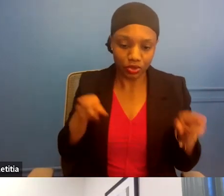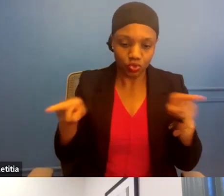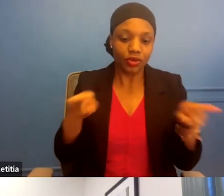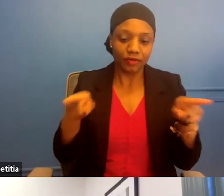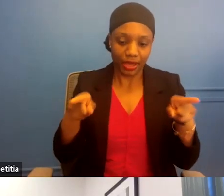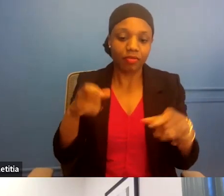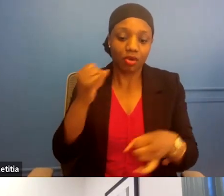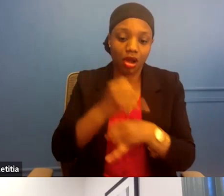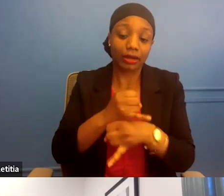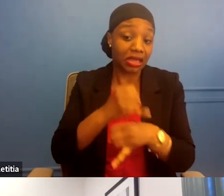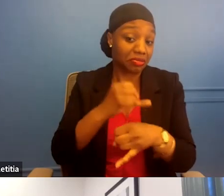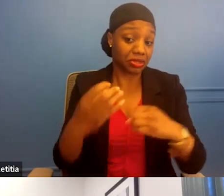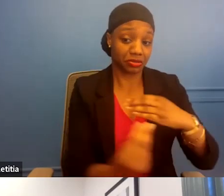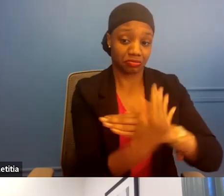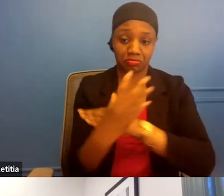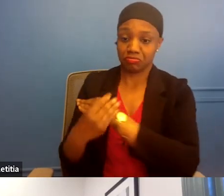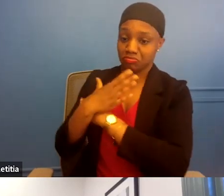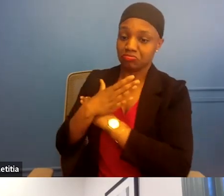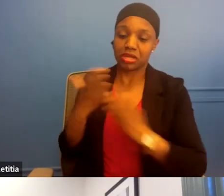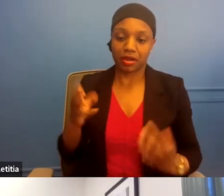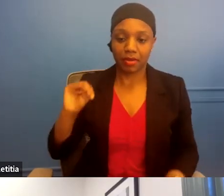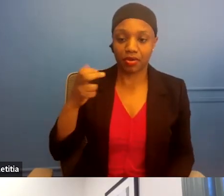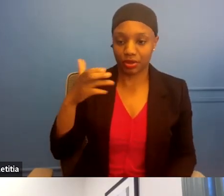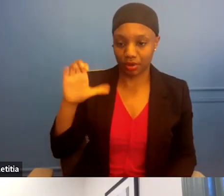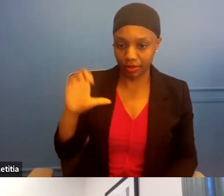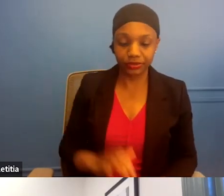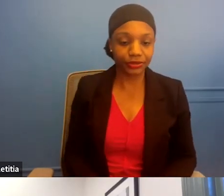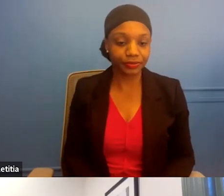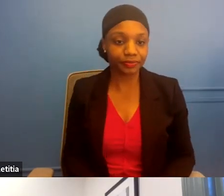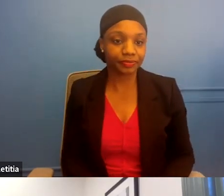on-campus biggest influences. I would say,